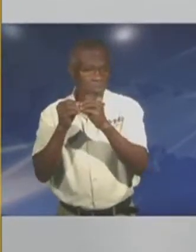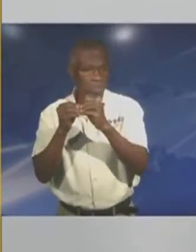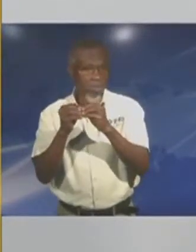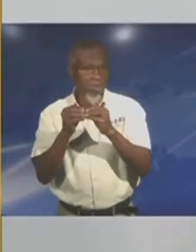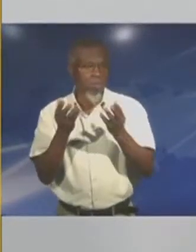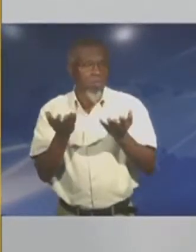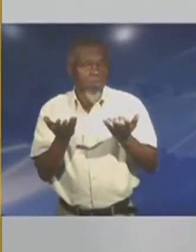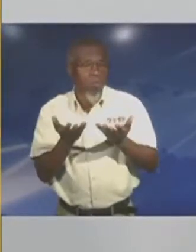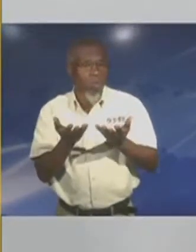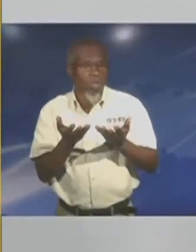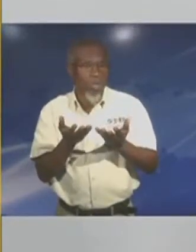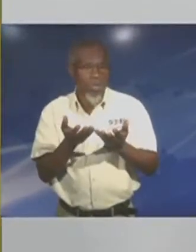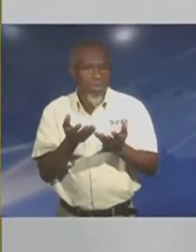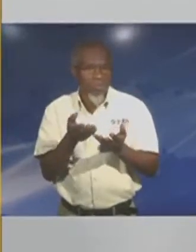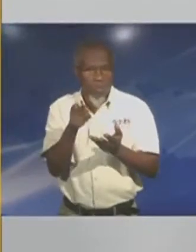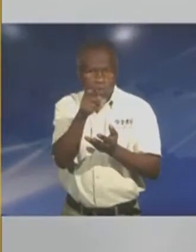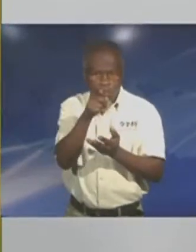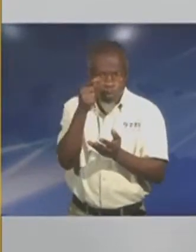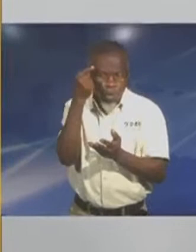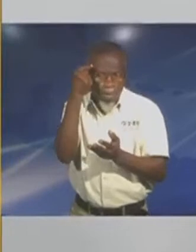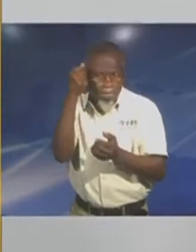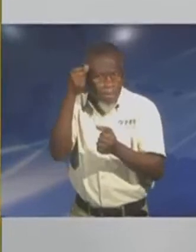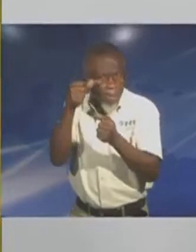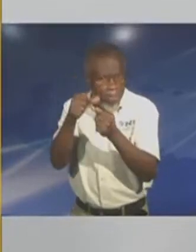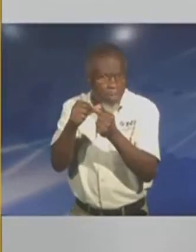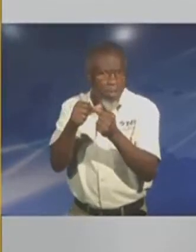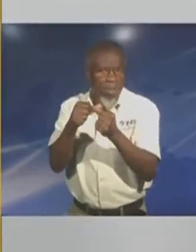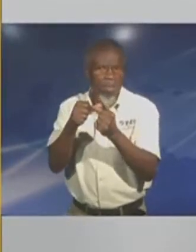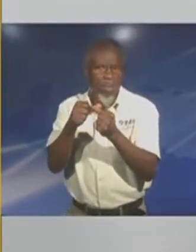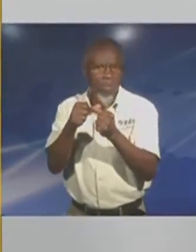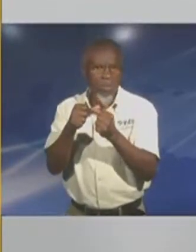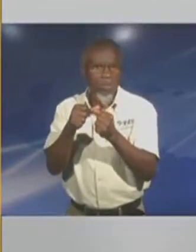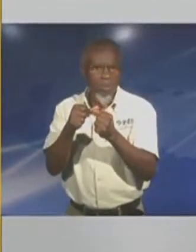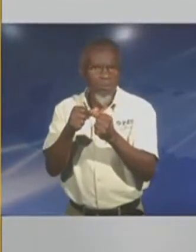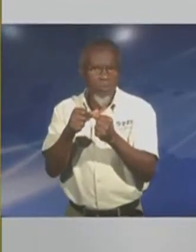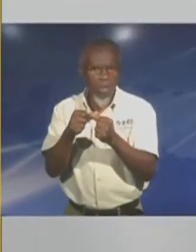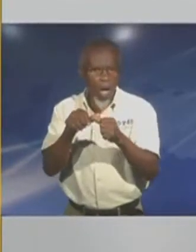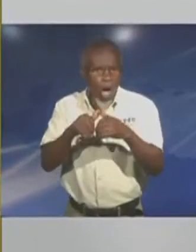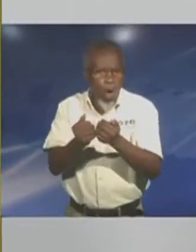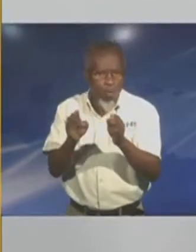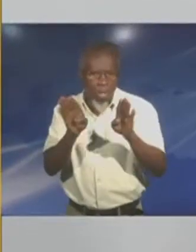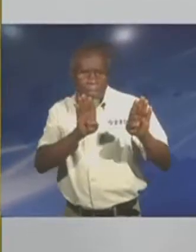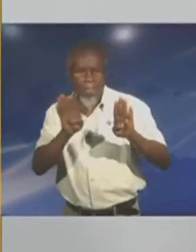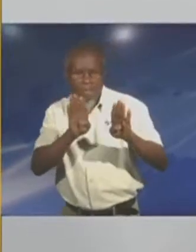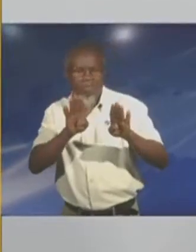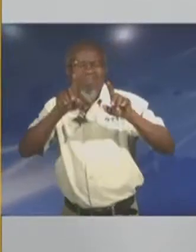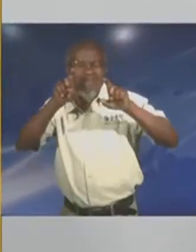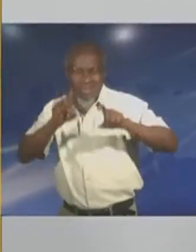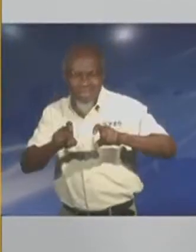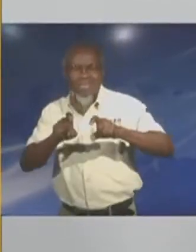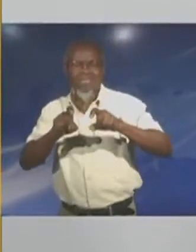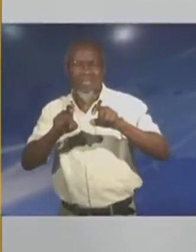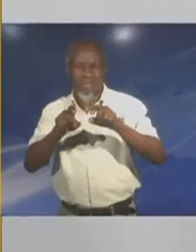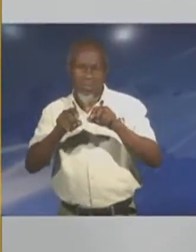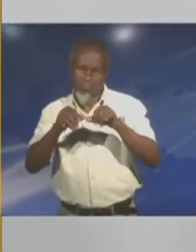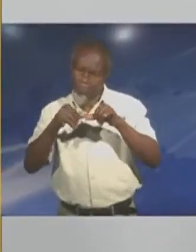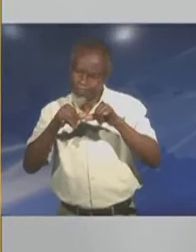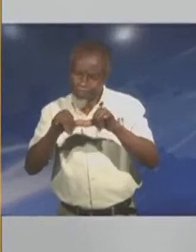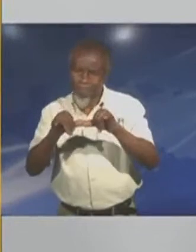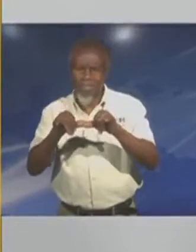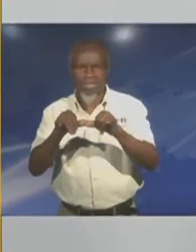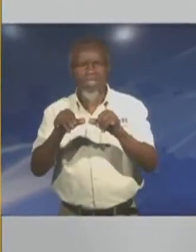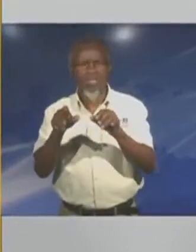are a reminder to each and every one of us that our behaviors need to be consistent with the